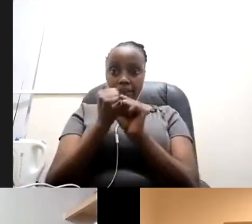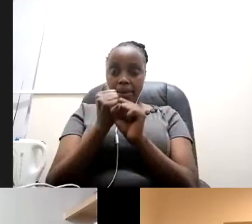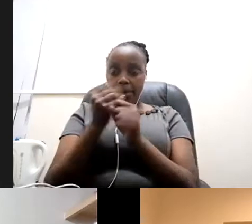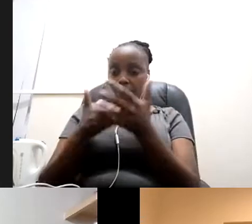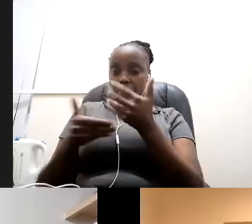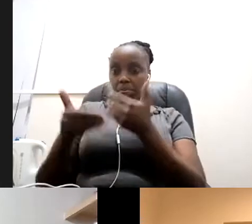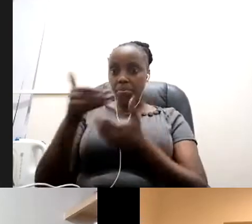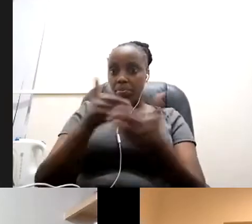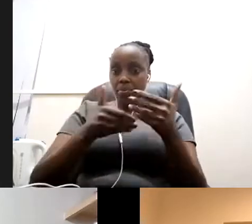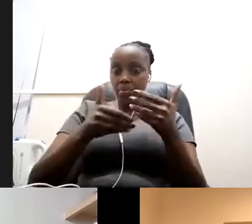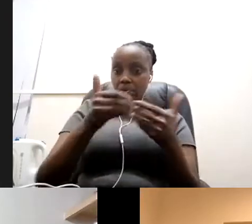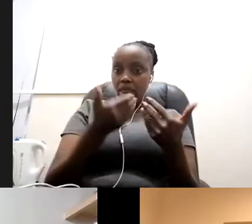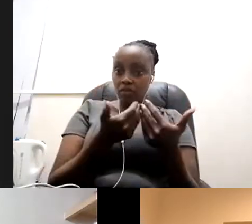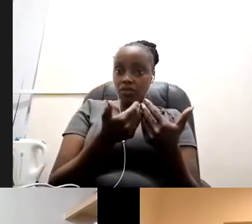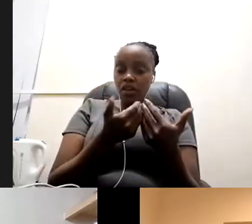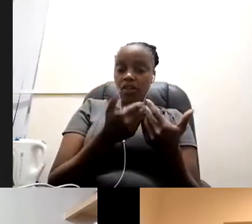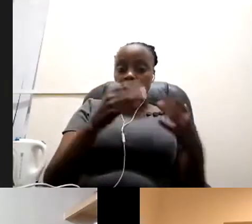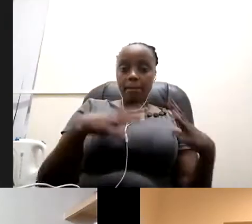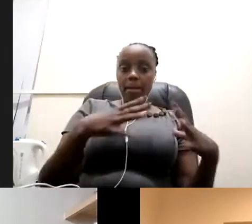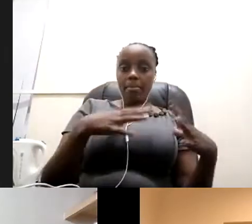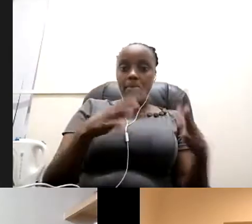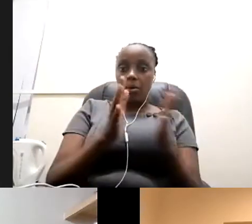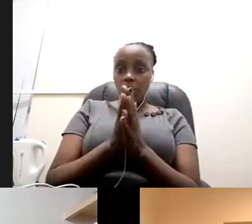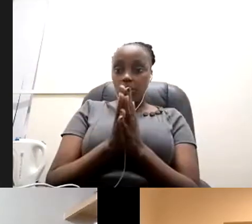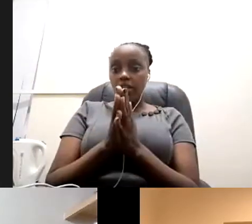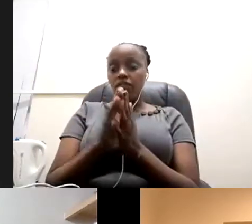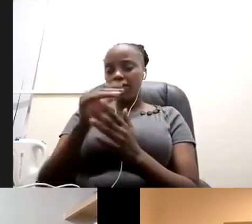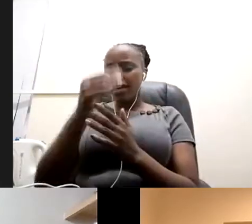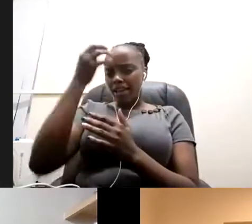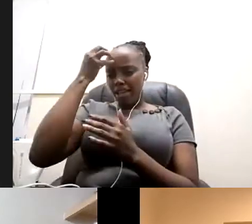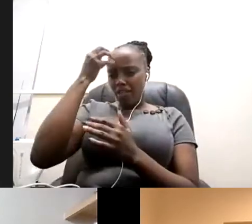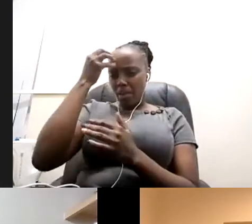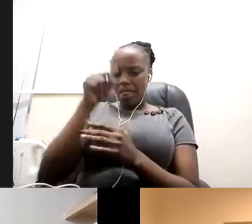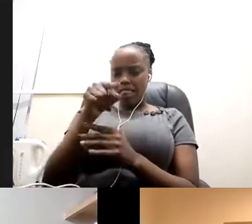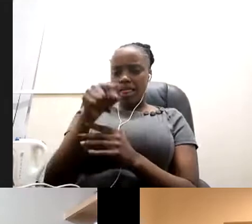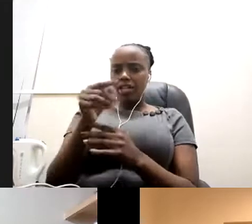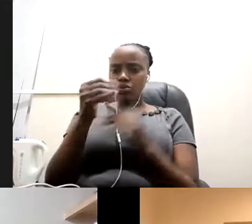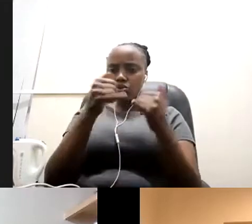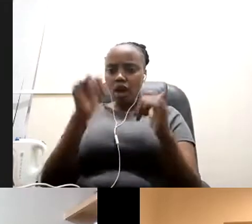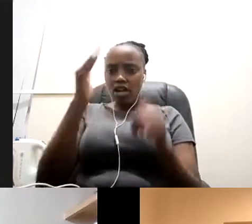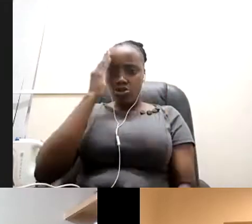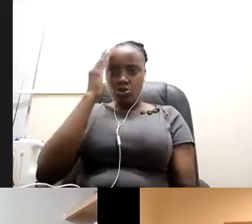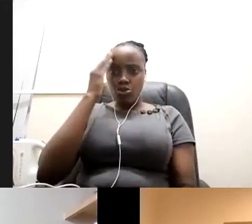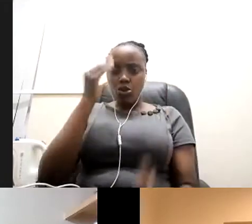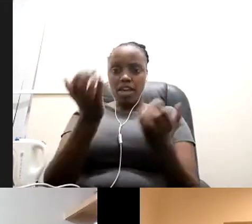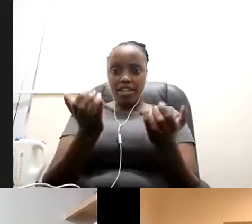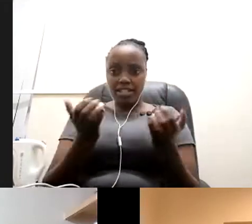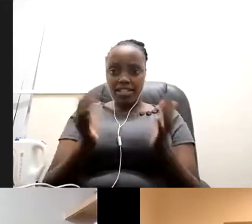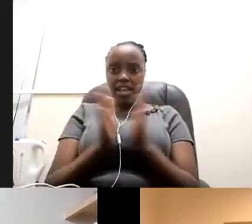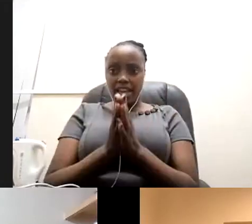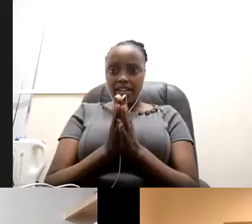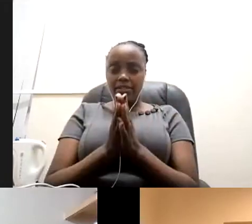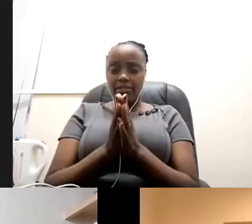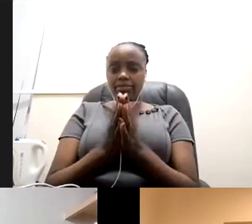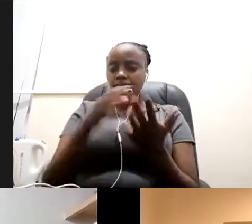the citizens and the central government to canalize the needs and the perspective of